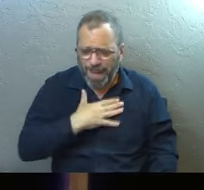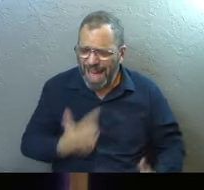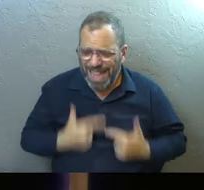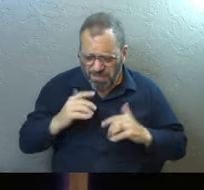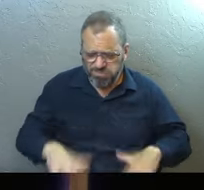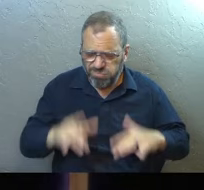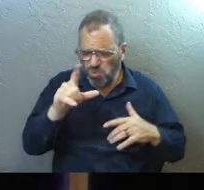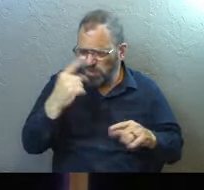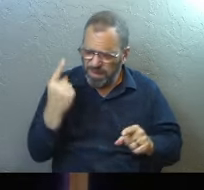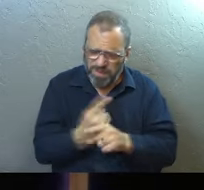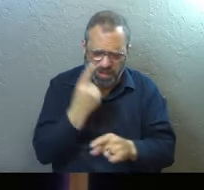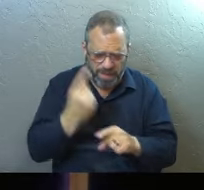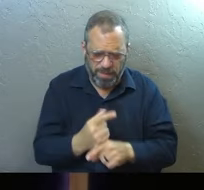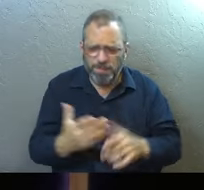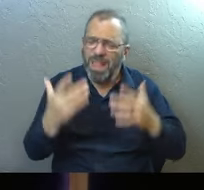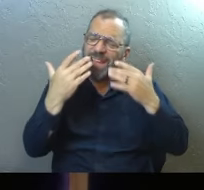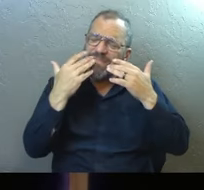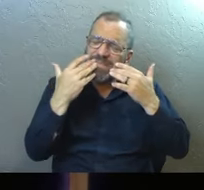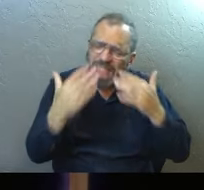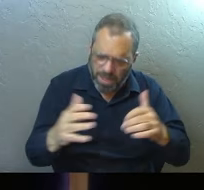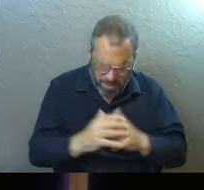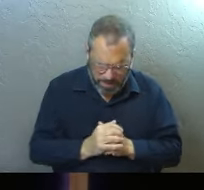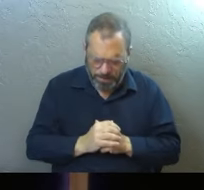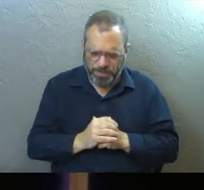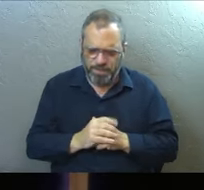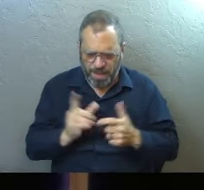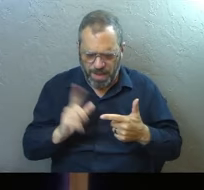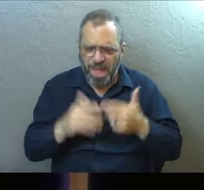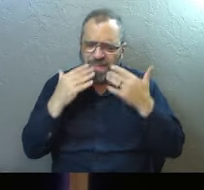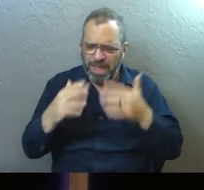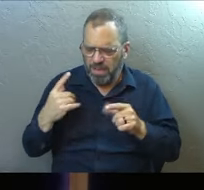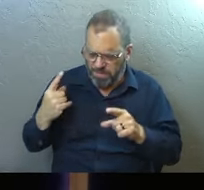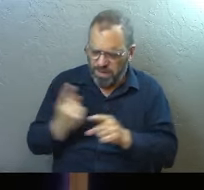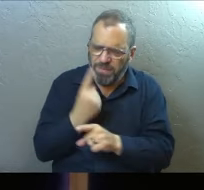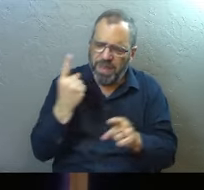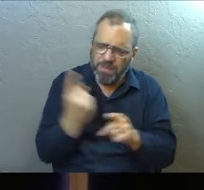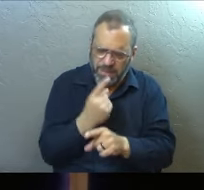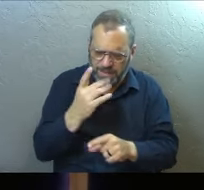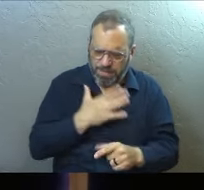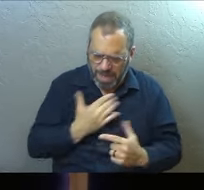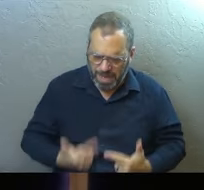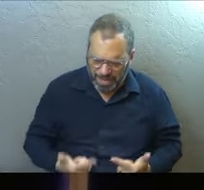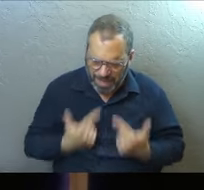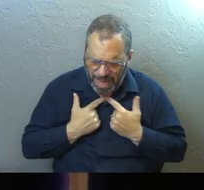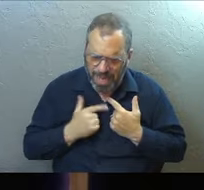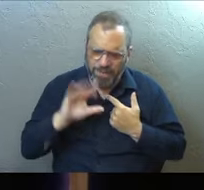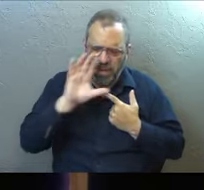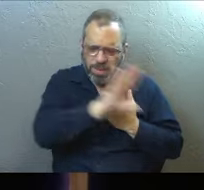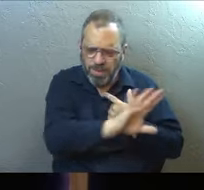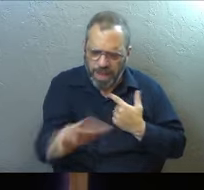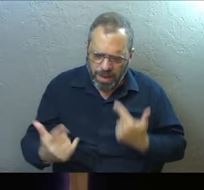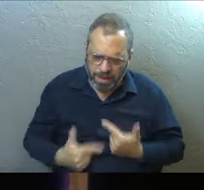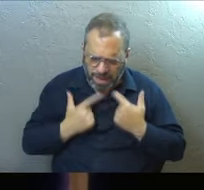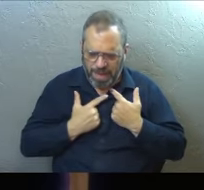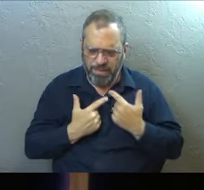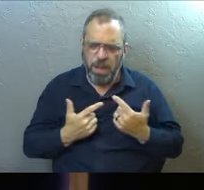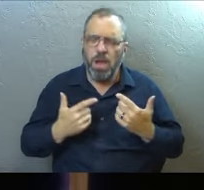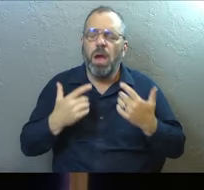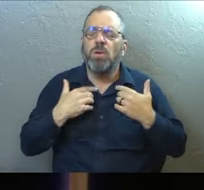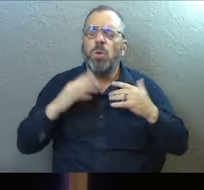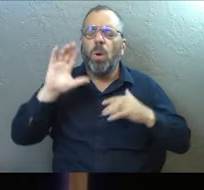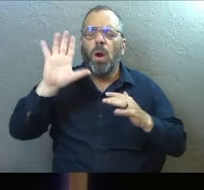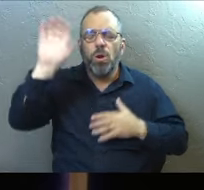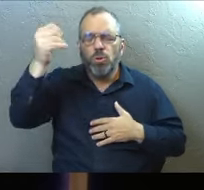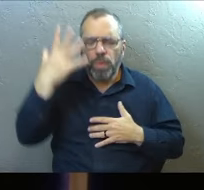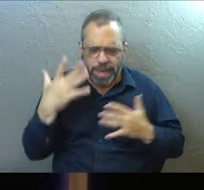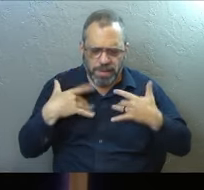faithful. God, I thank you for those truths. God, I thank you for your faithfulness in our life. I thank you, God, for your love and your mercy every single